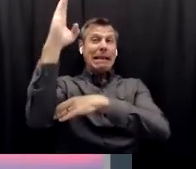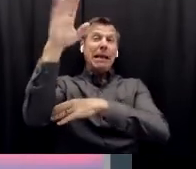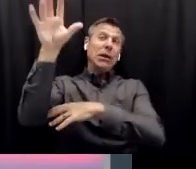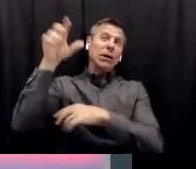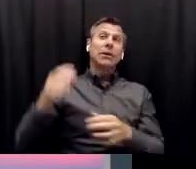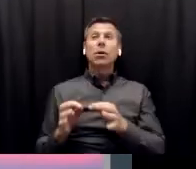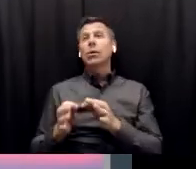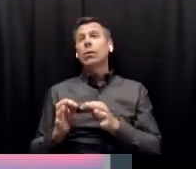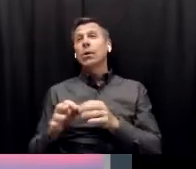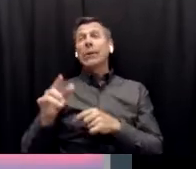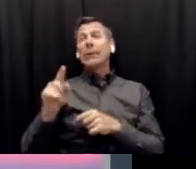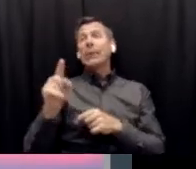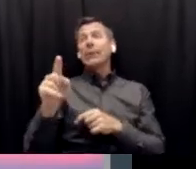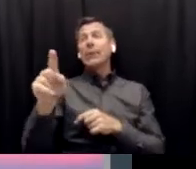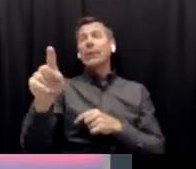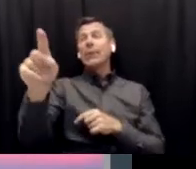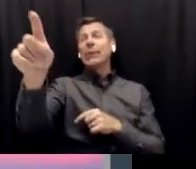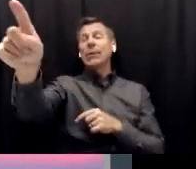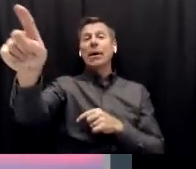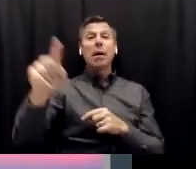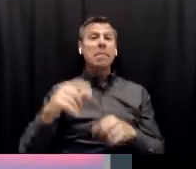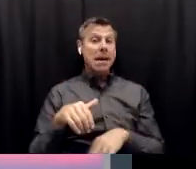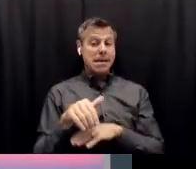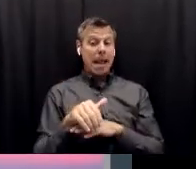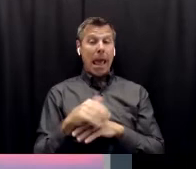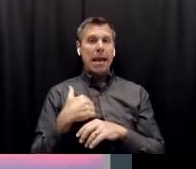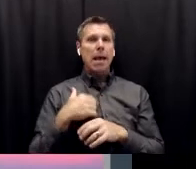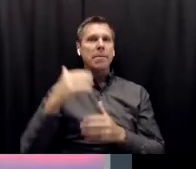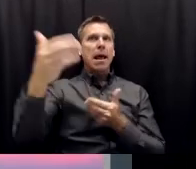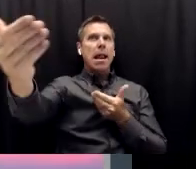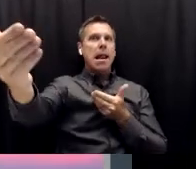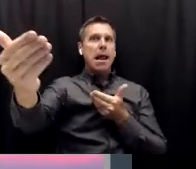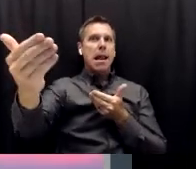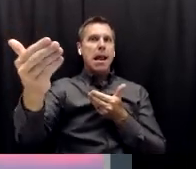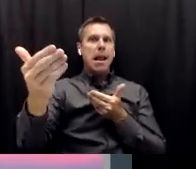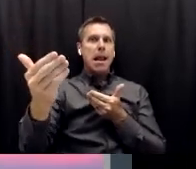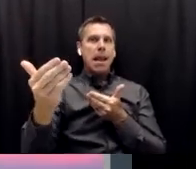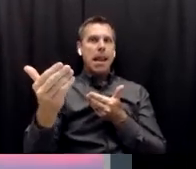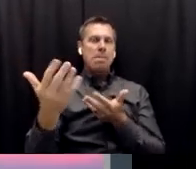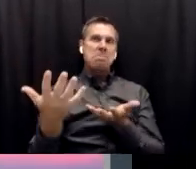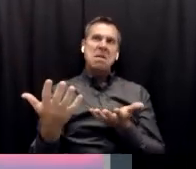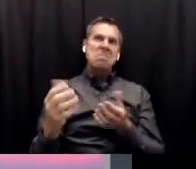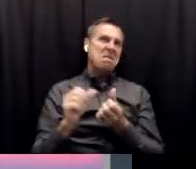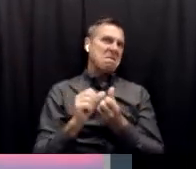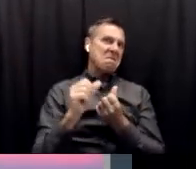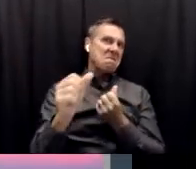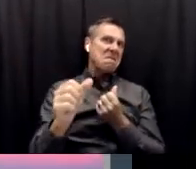Phantom 4. But at night, I'm going to scale that back down significantly. I might only do shorter areas, 600